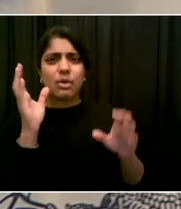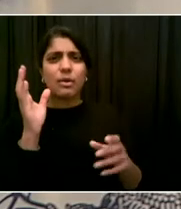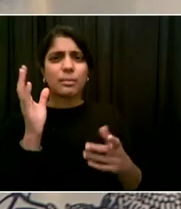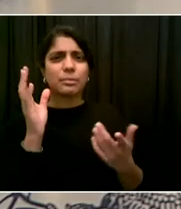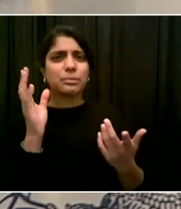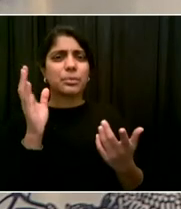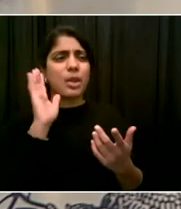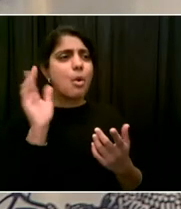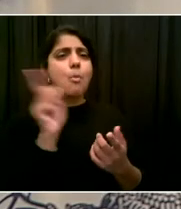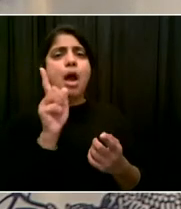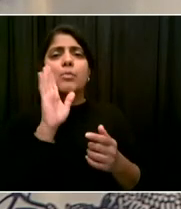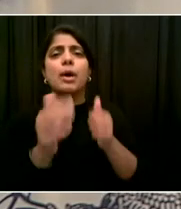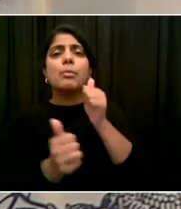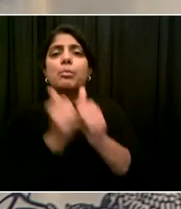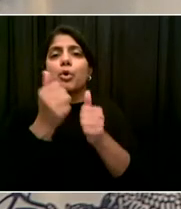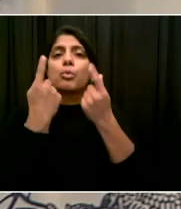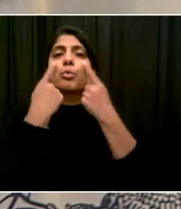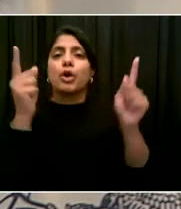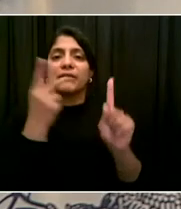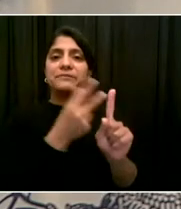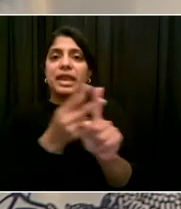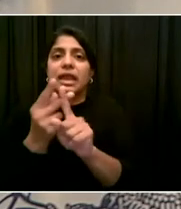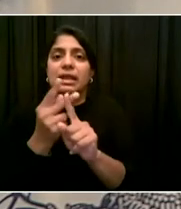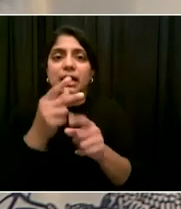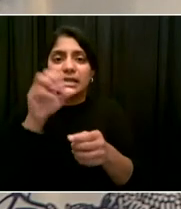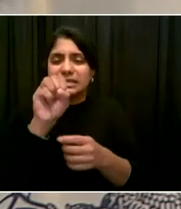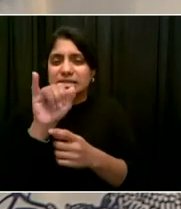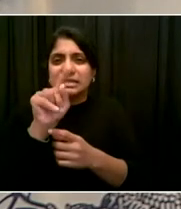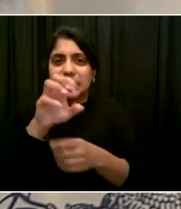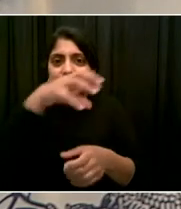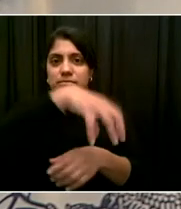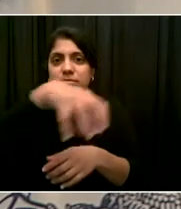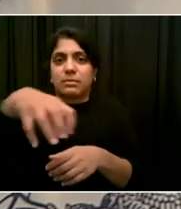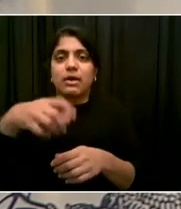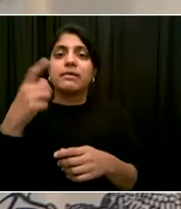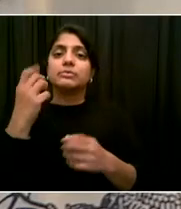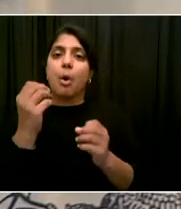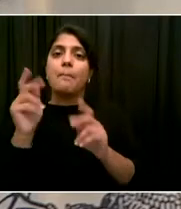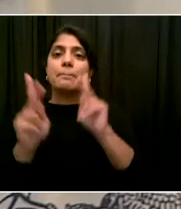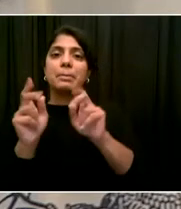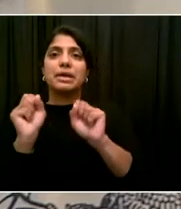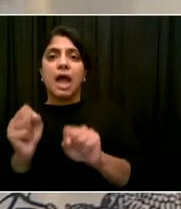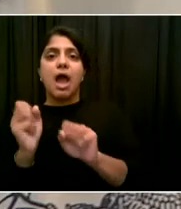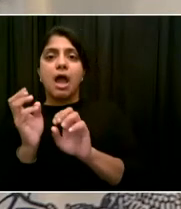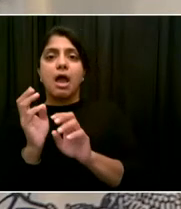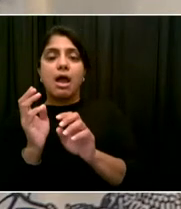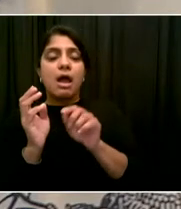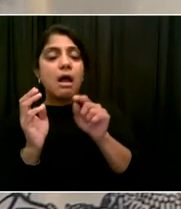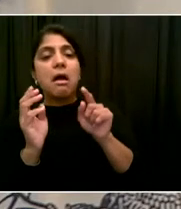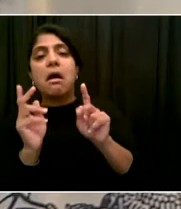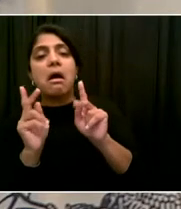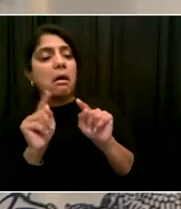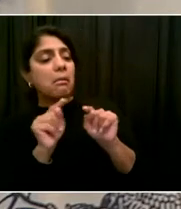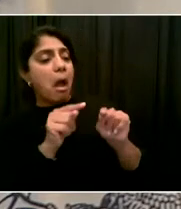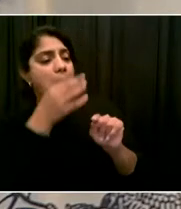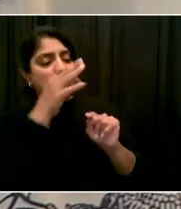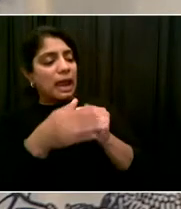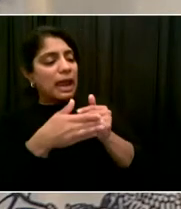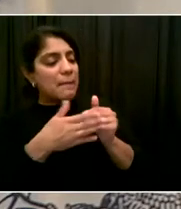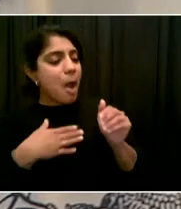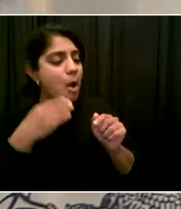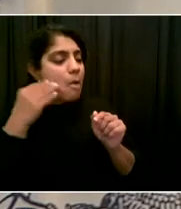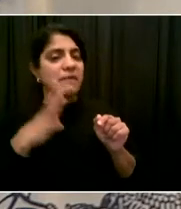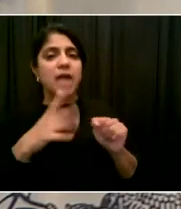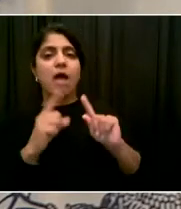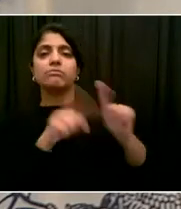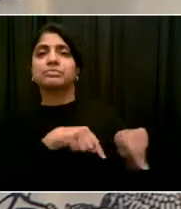of going to get tested in their own neighborhood or near where they work? And do you think it's too late in terms of Christmas being just days